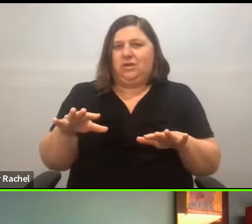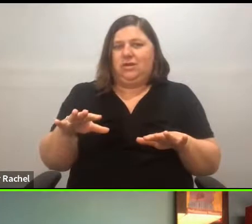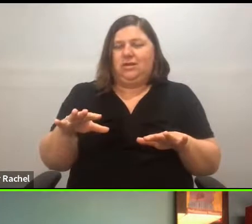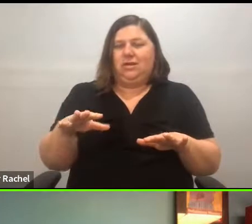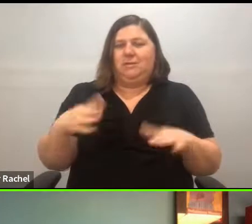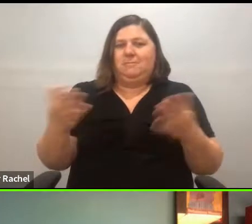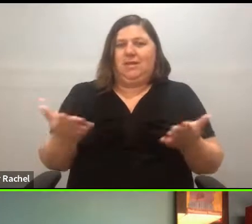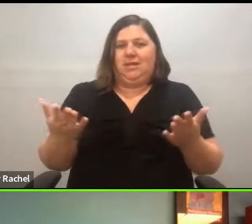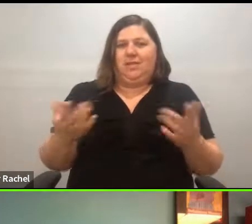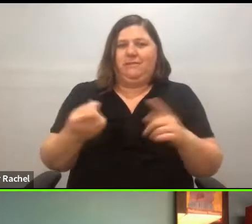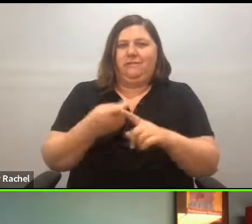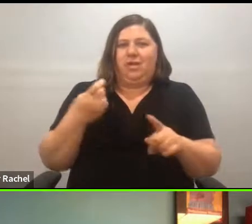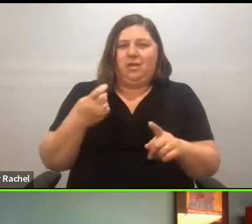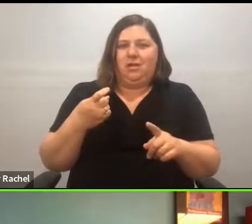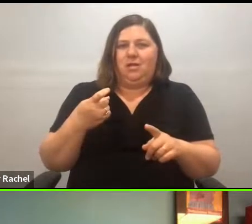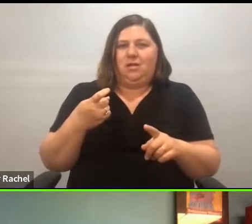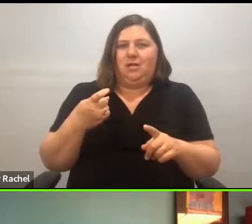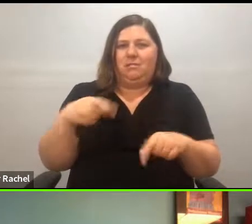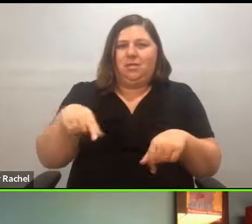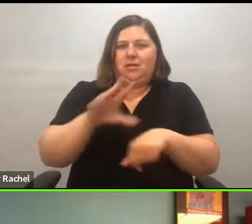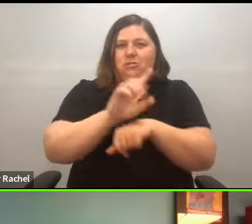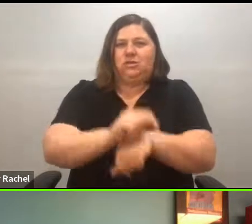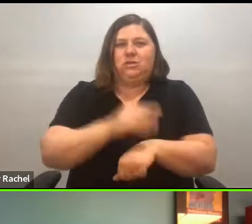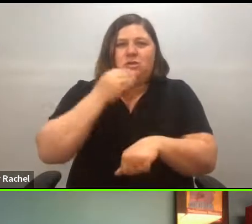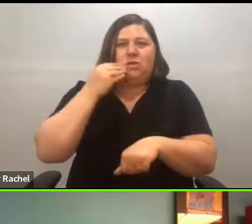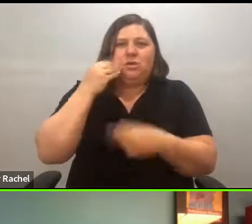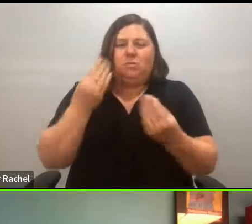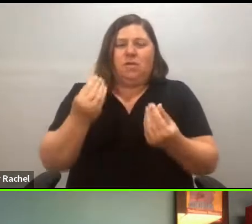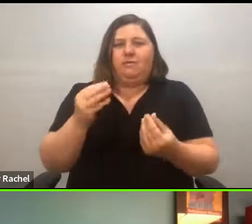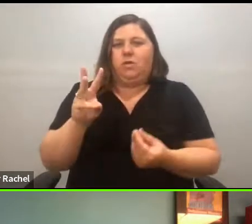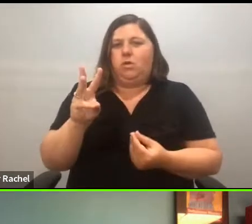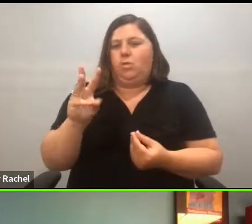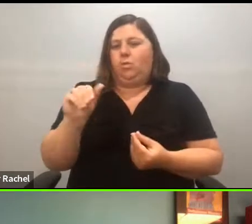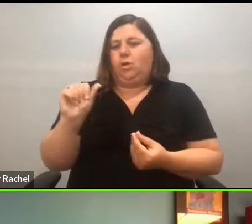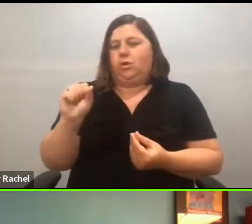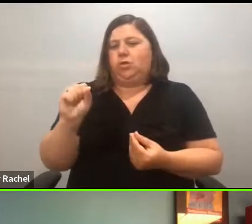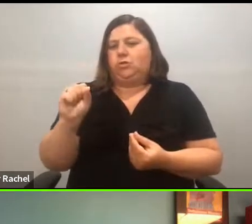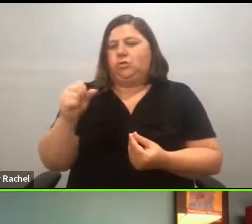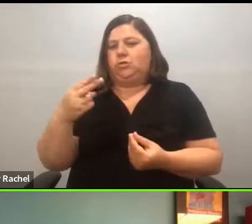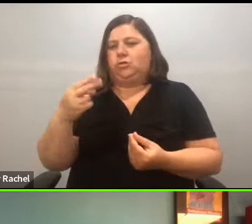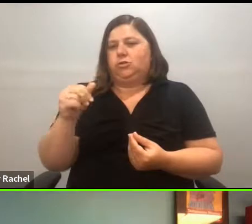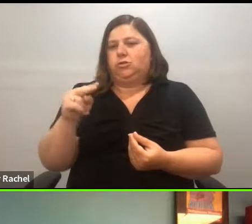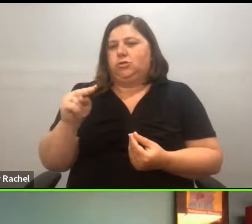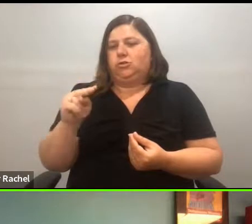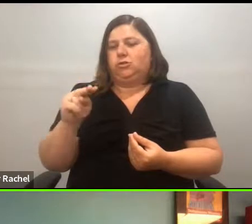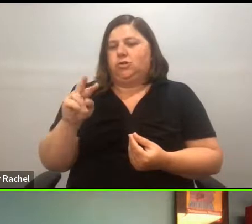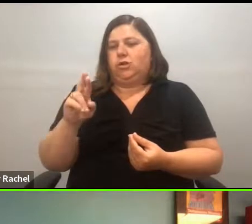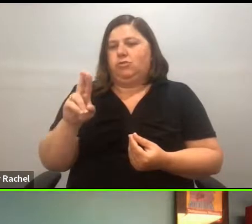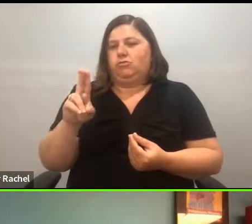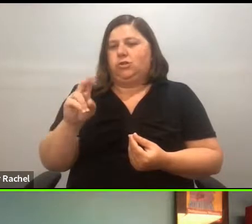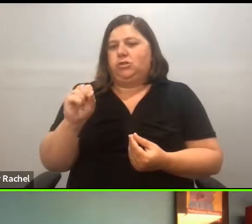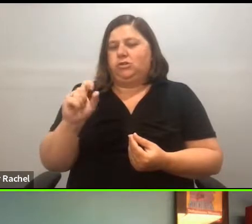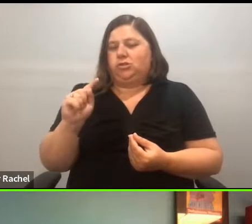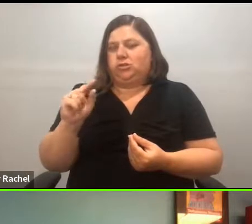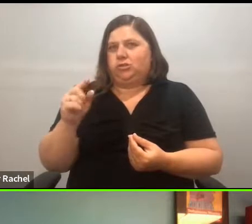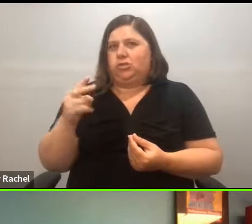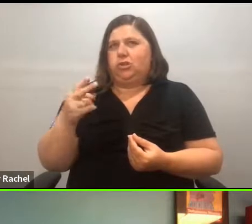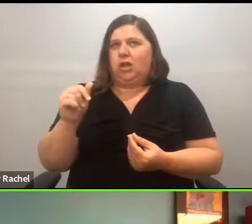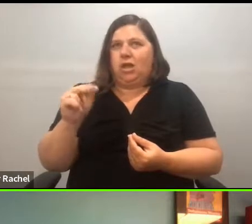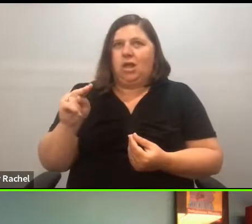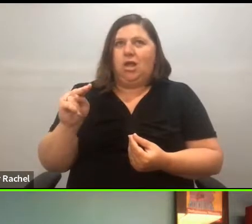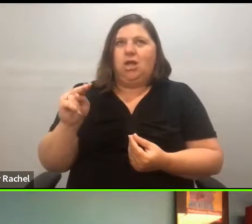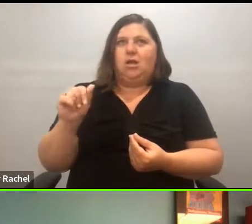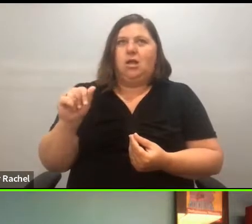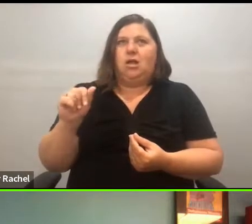today from, this is a traditional homeland of the Lashon Ohlone people. And all of us grew up on